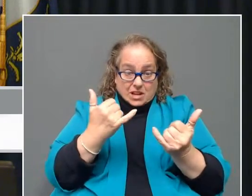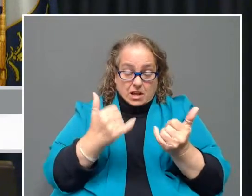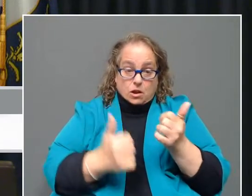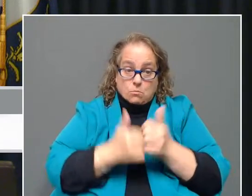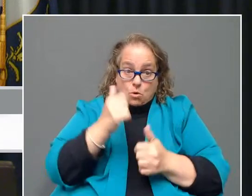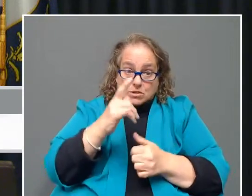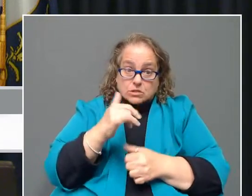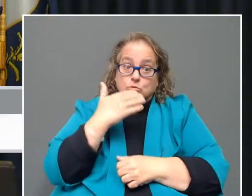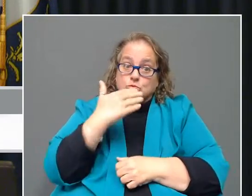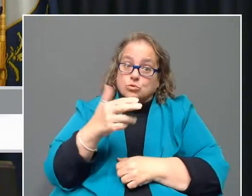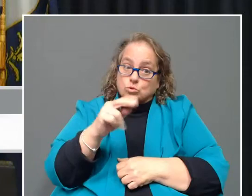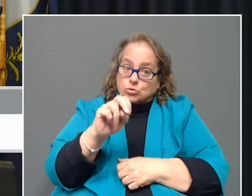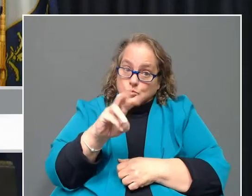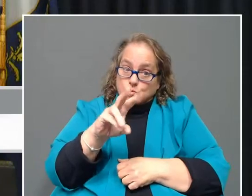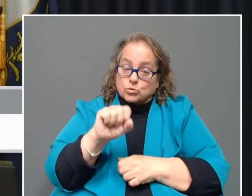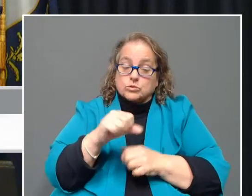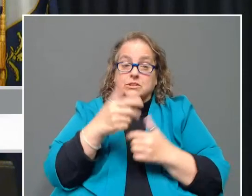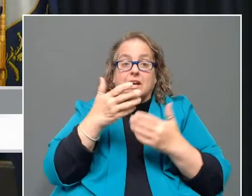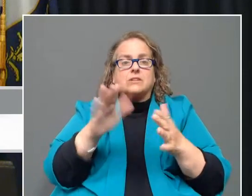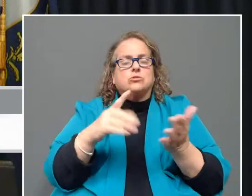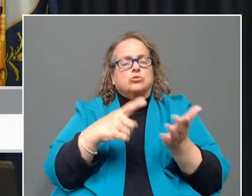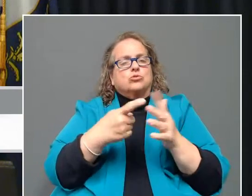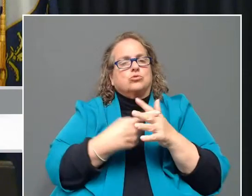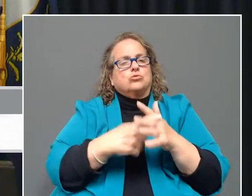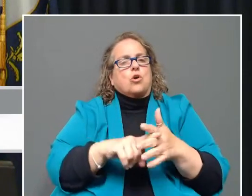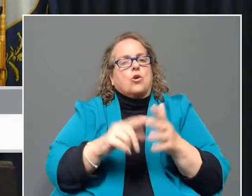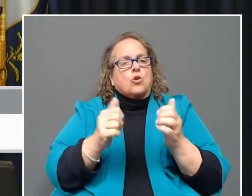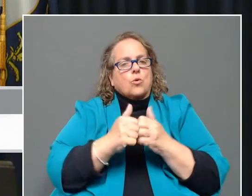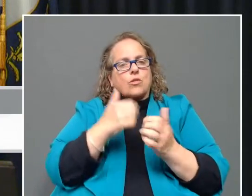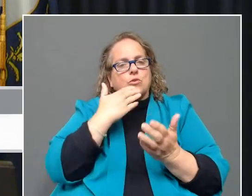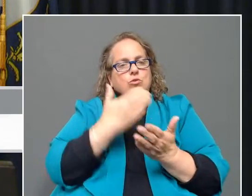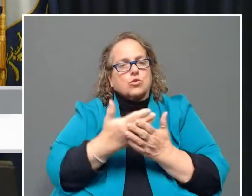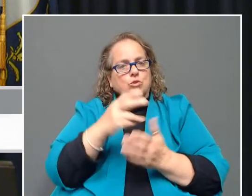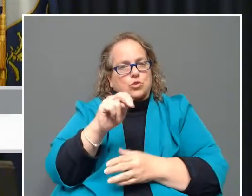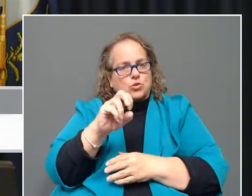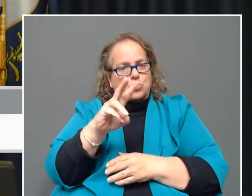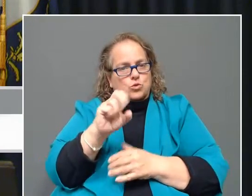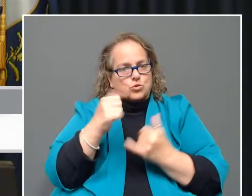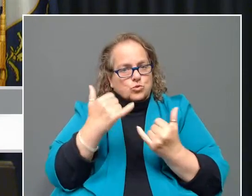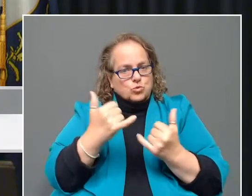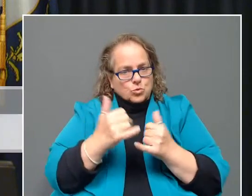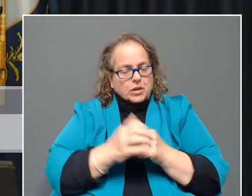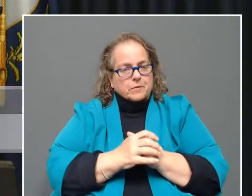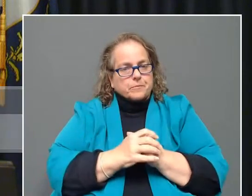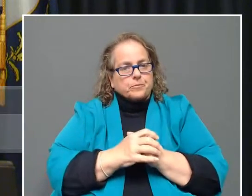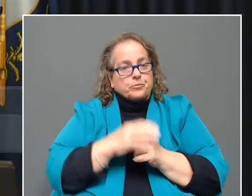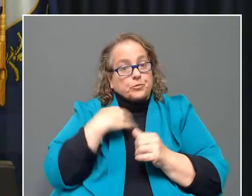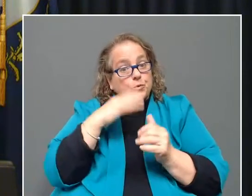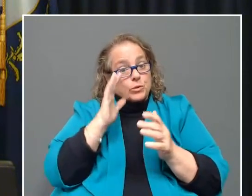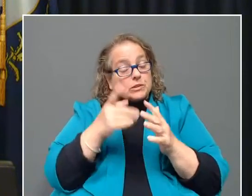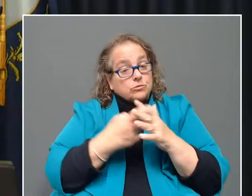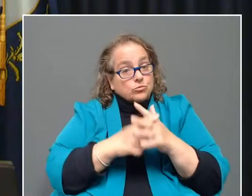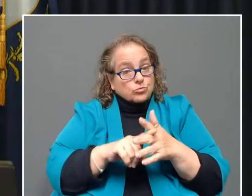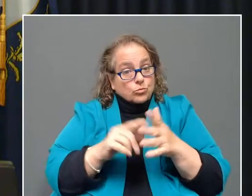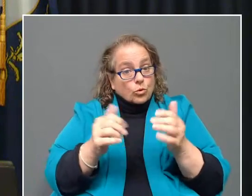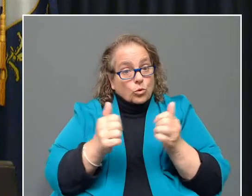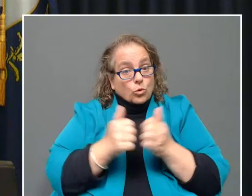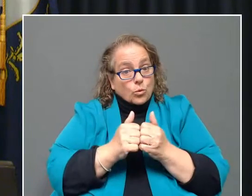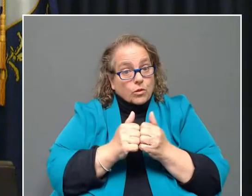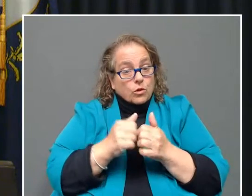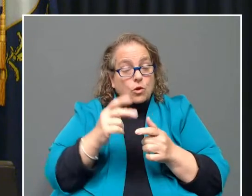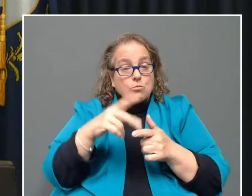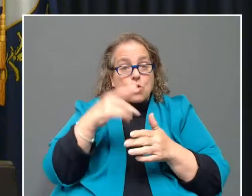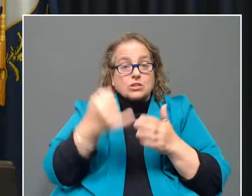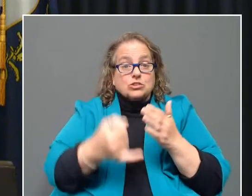news. Let's start with the good news of the day. We're going to start with a project